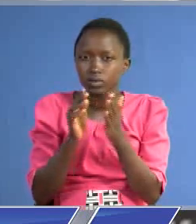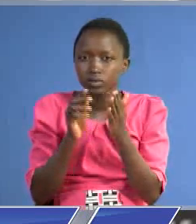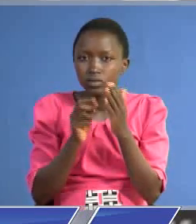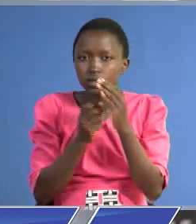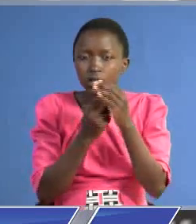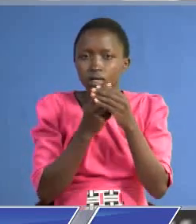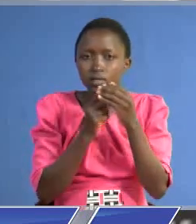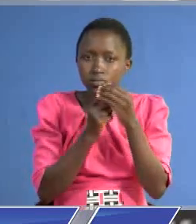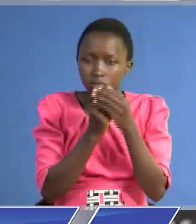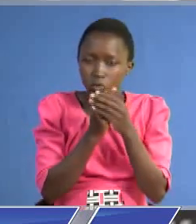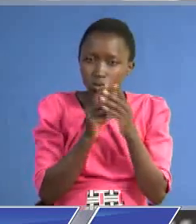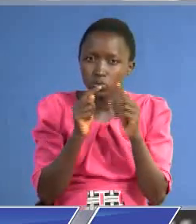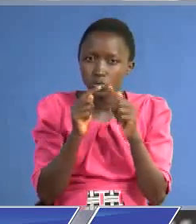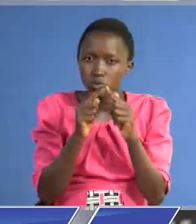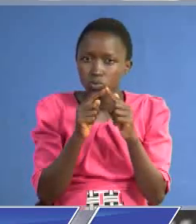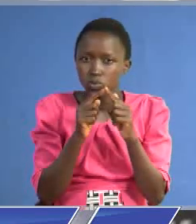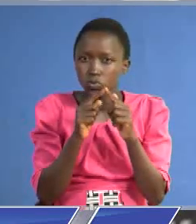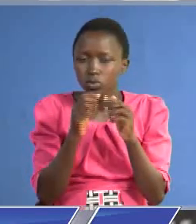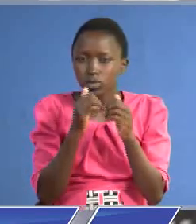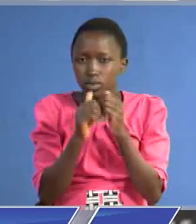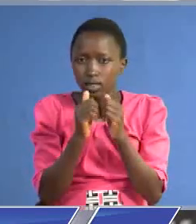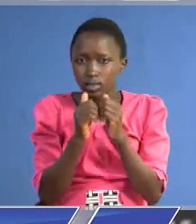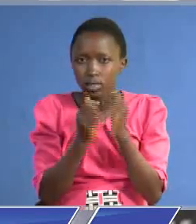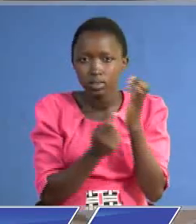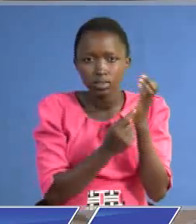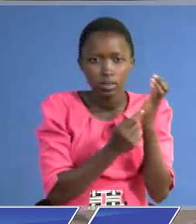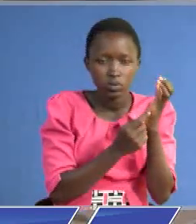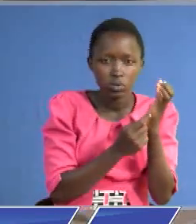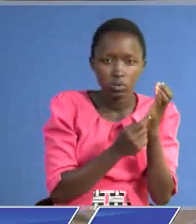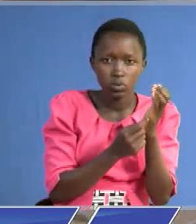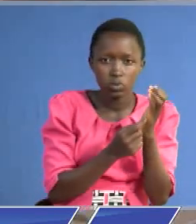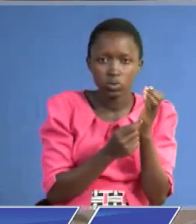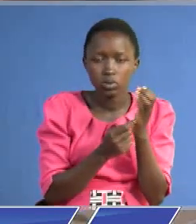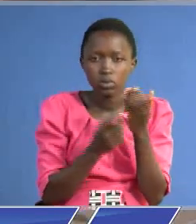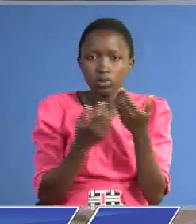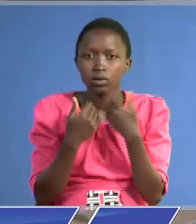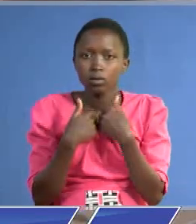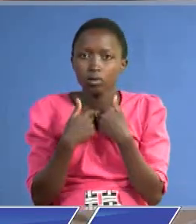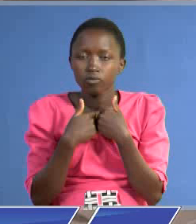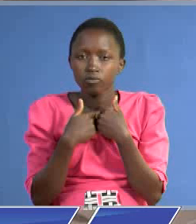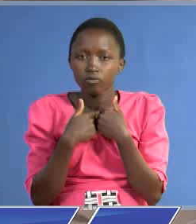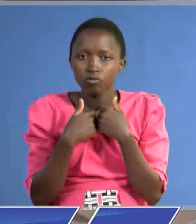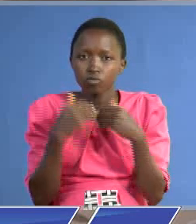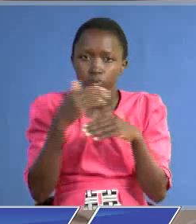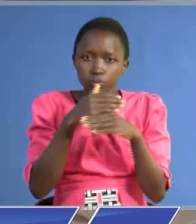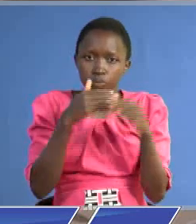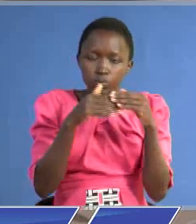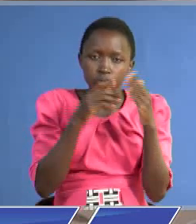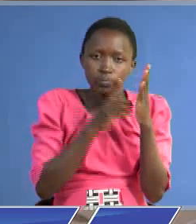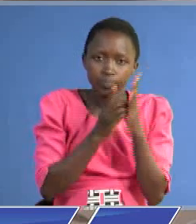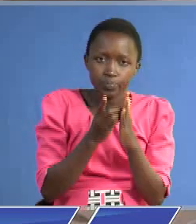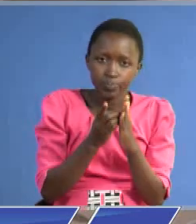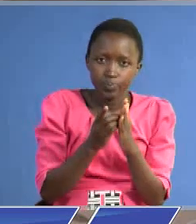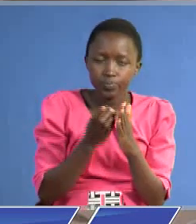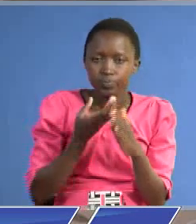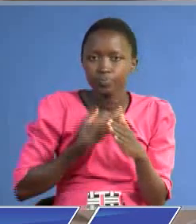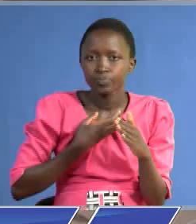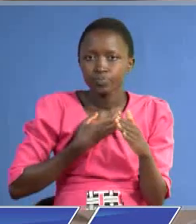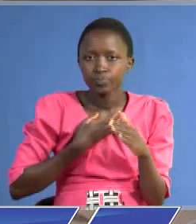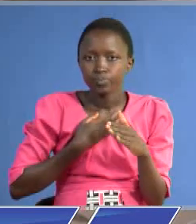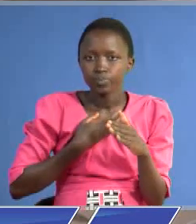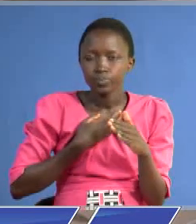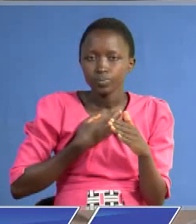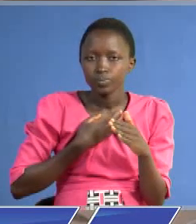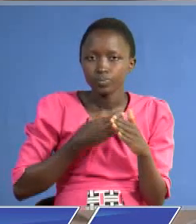of students to science and technology, which they'll have the infrastructural development in their own